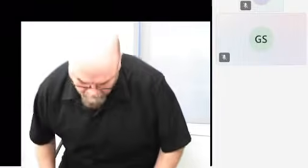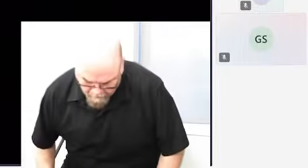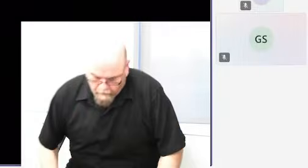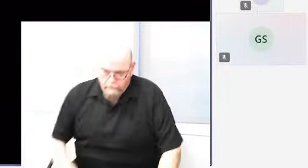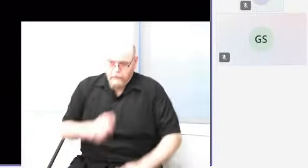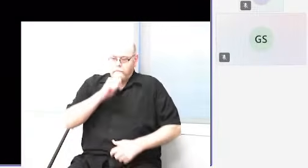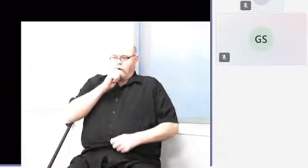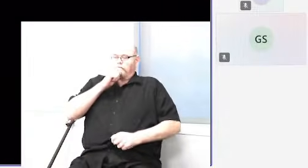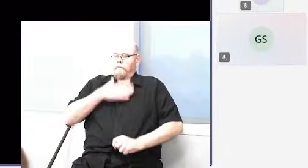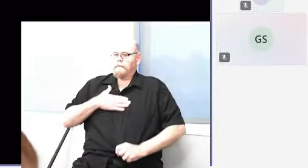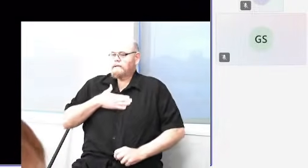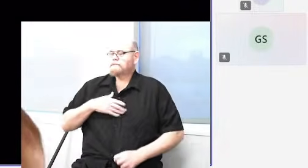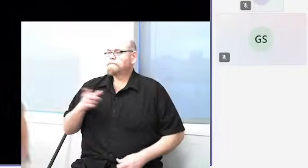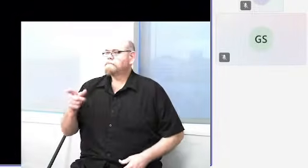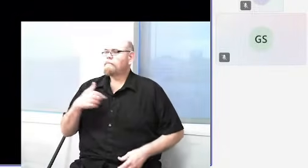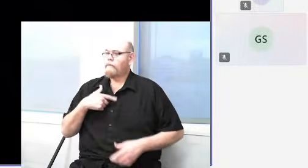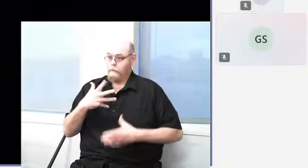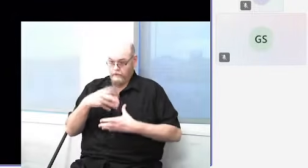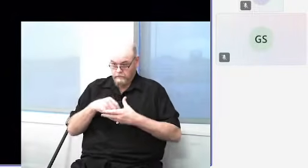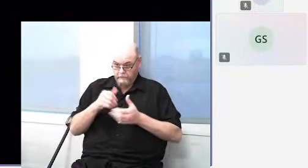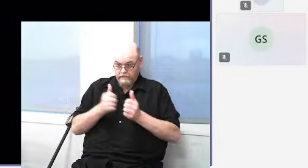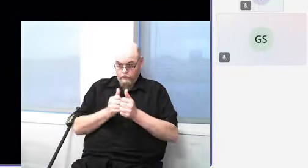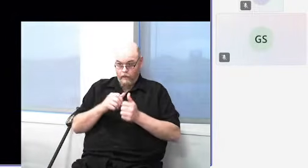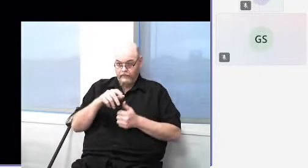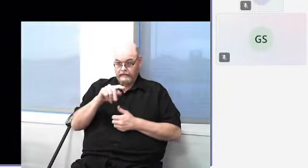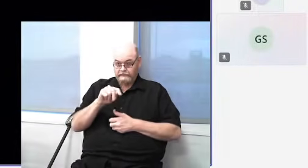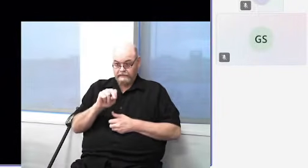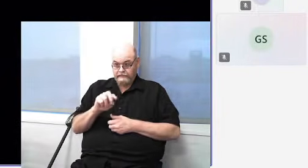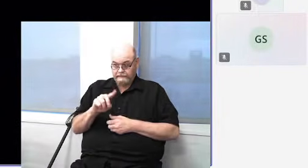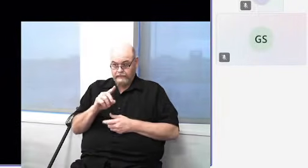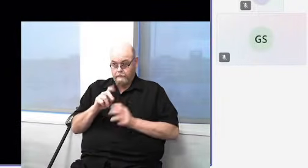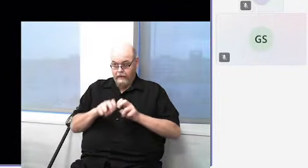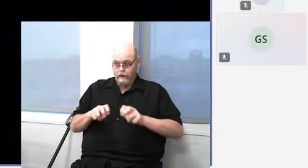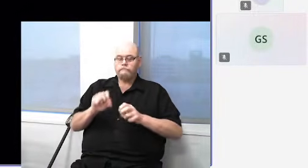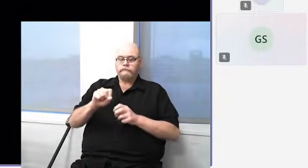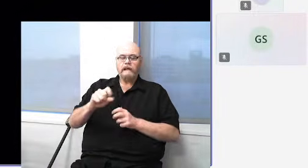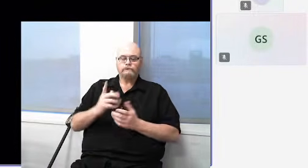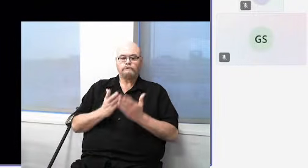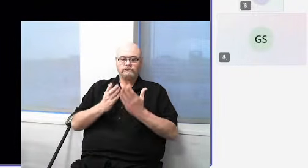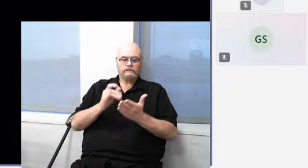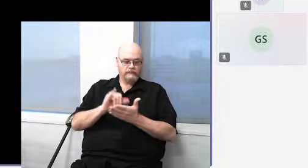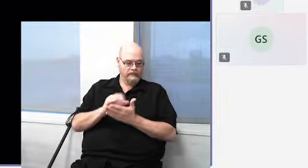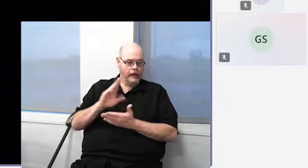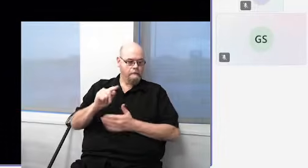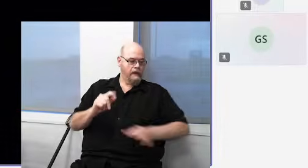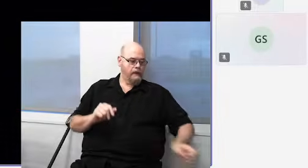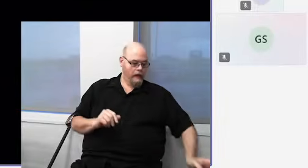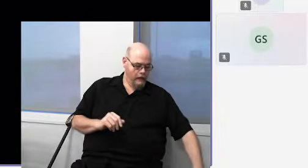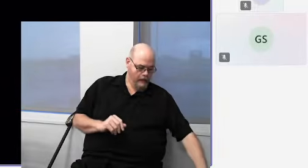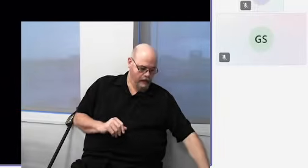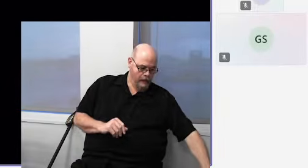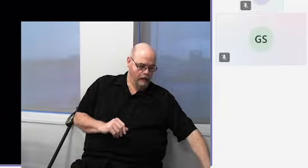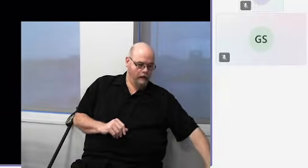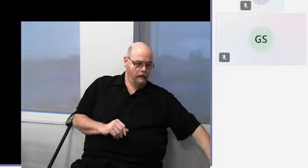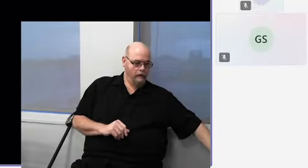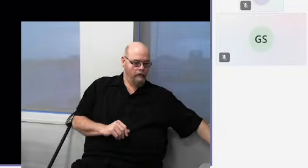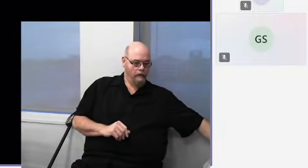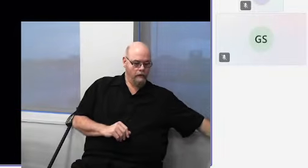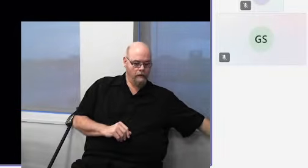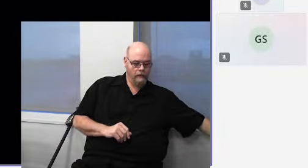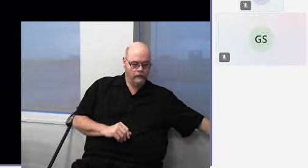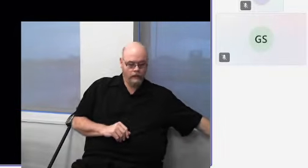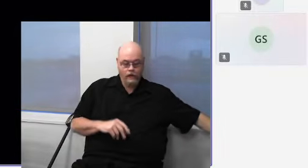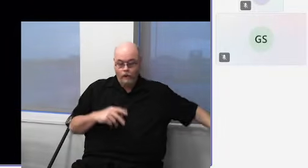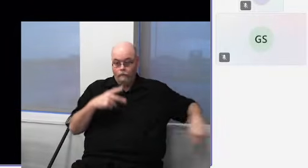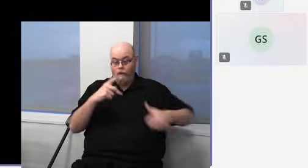What microphone? That she would participate in the T&D panel. Yes, so Yeah, I know you suggested that, but there's sort of two stages to this. One is